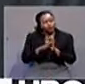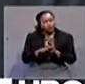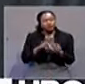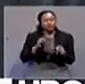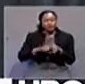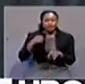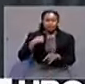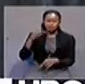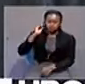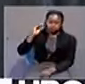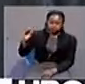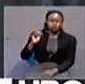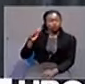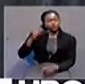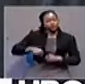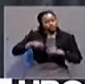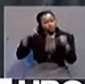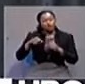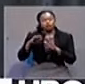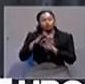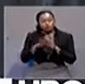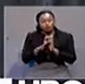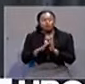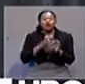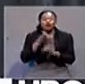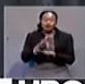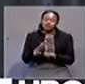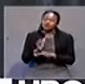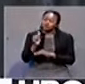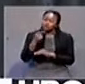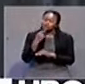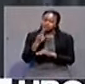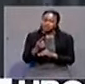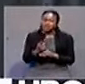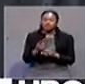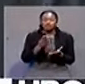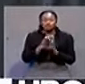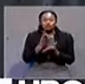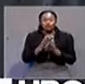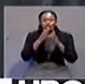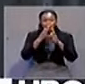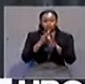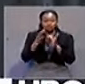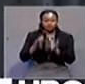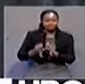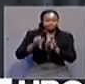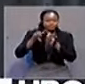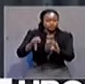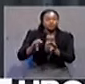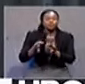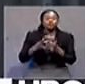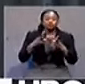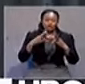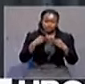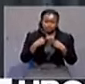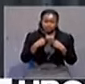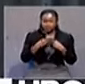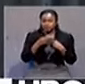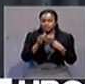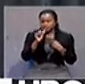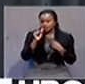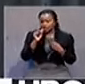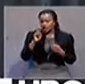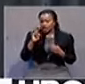when you were chairing the session, you immediately said you are joining the house to give way for the Archbishop who